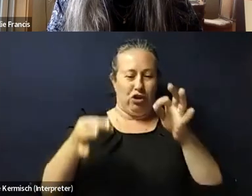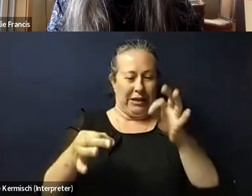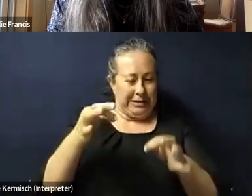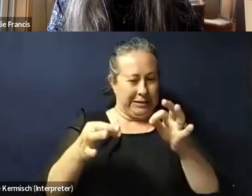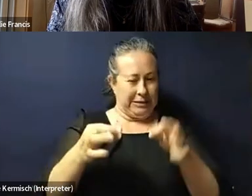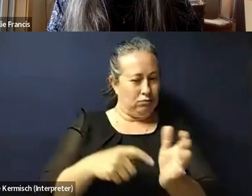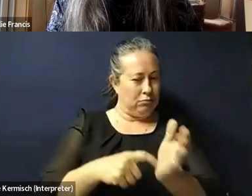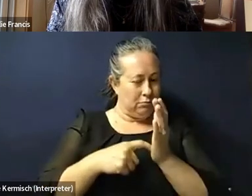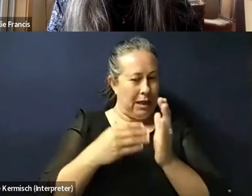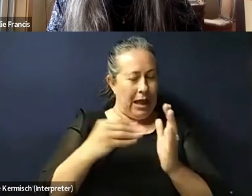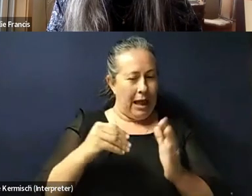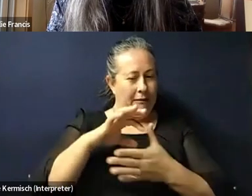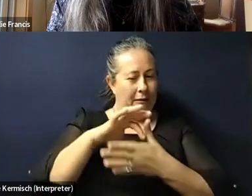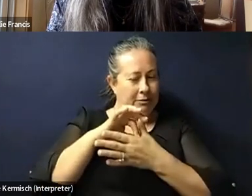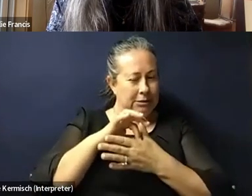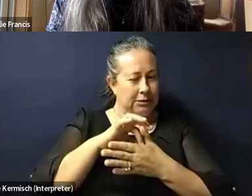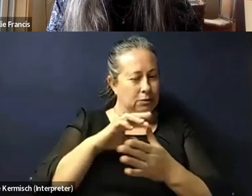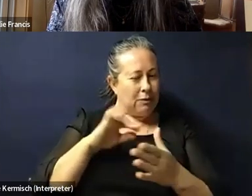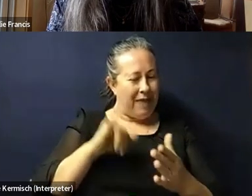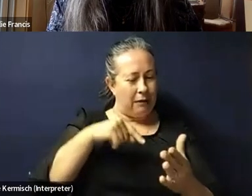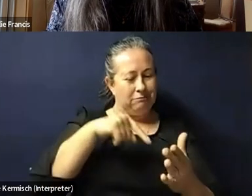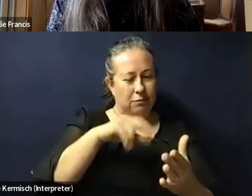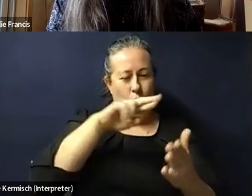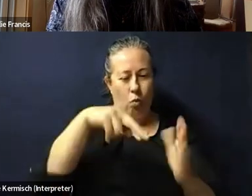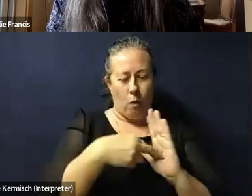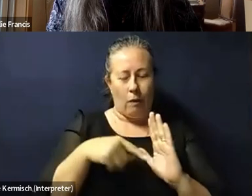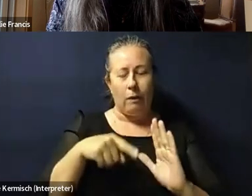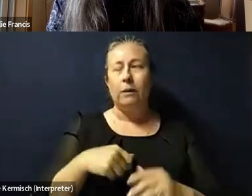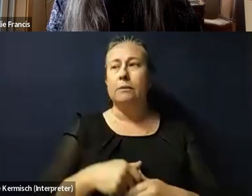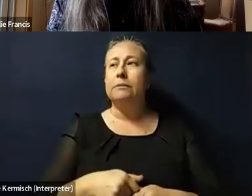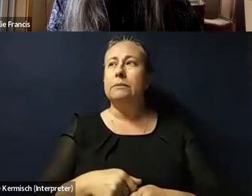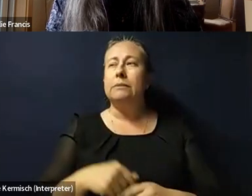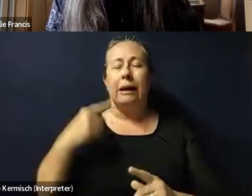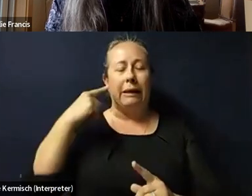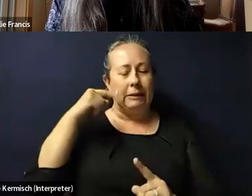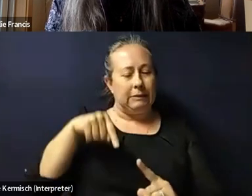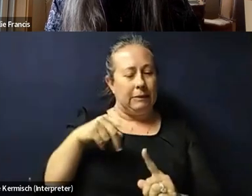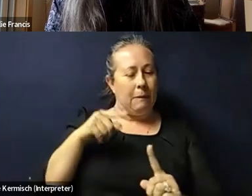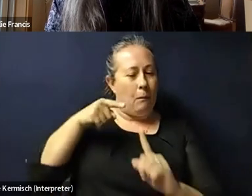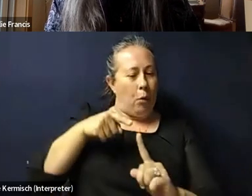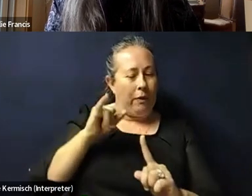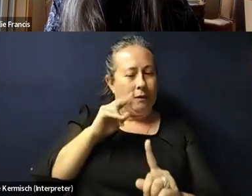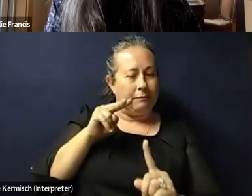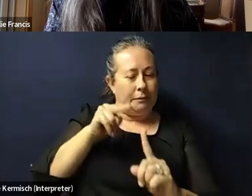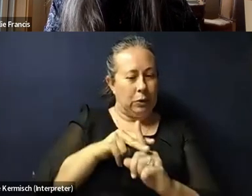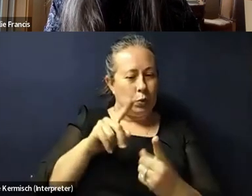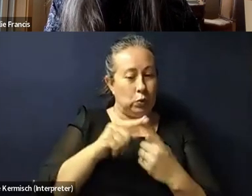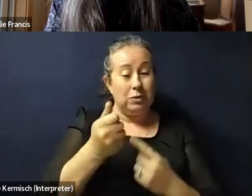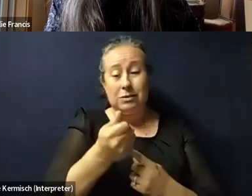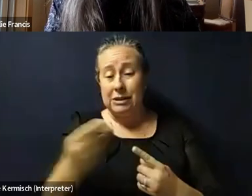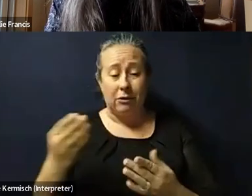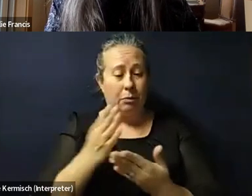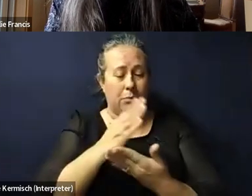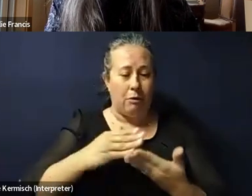So it's not just, this is a point that I think applies more generally to several aspects of